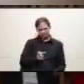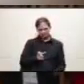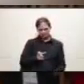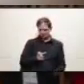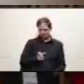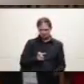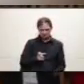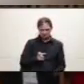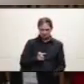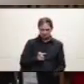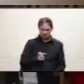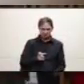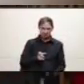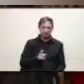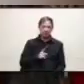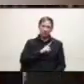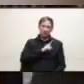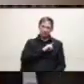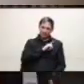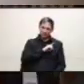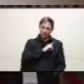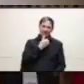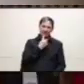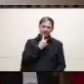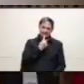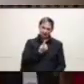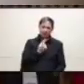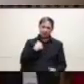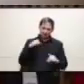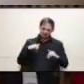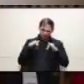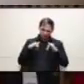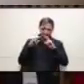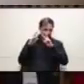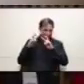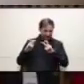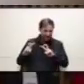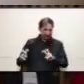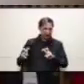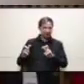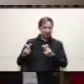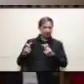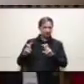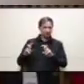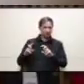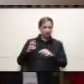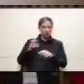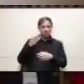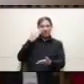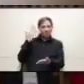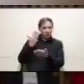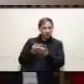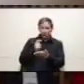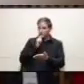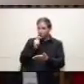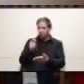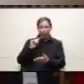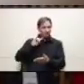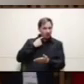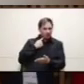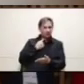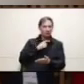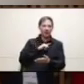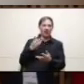So that's why I'm saying let's wait for the investigation, for the allegation to be proven through the investigation. The case is with the